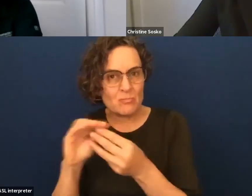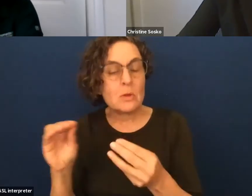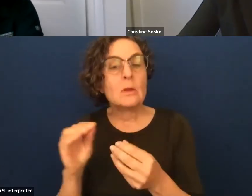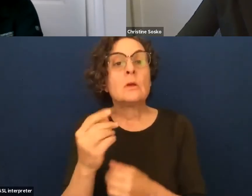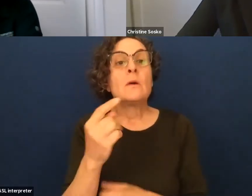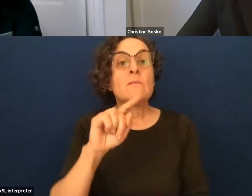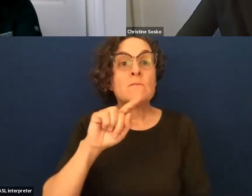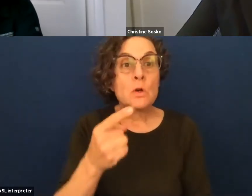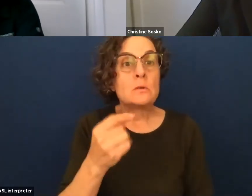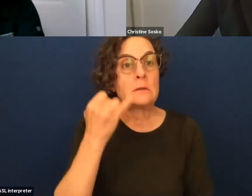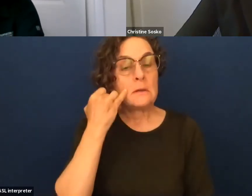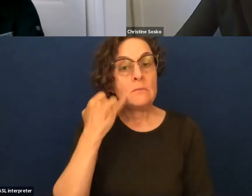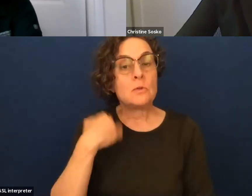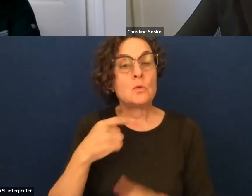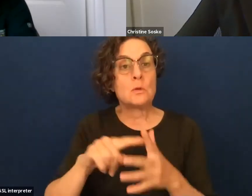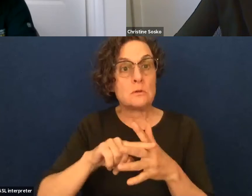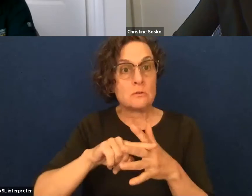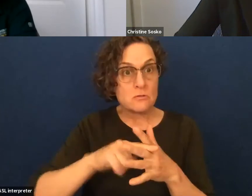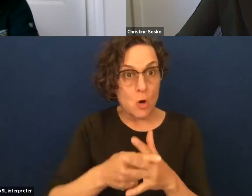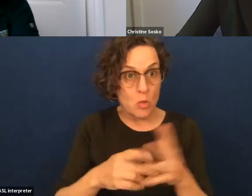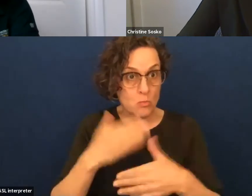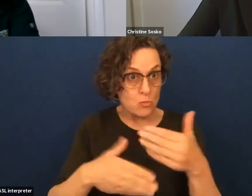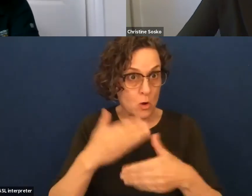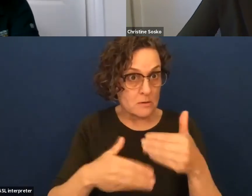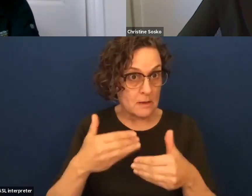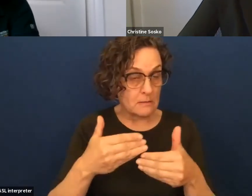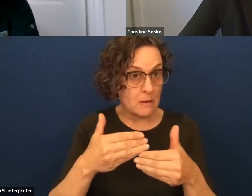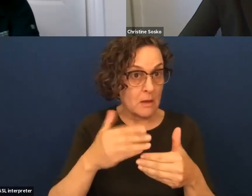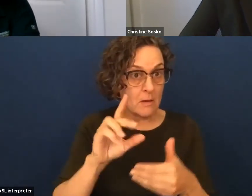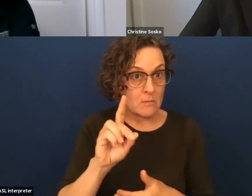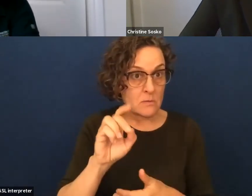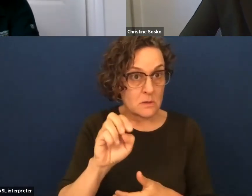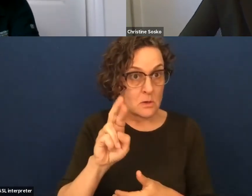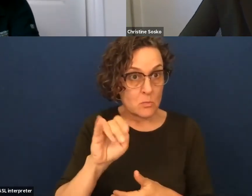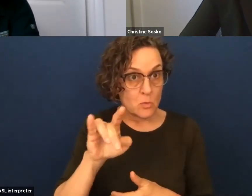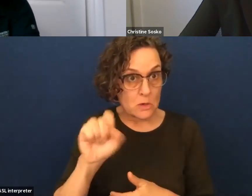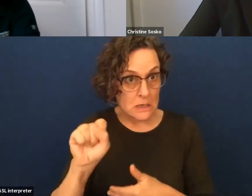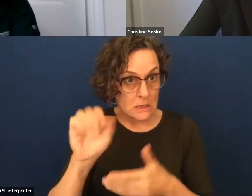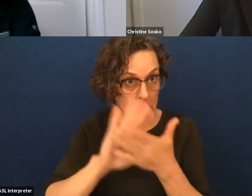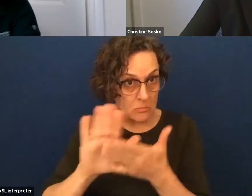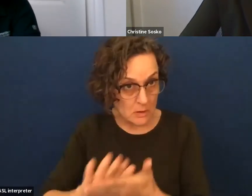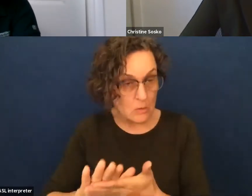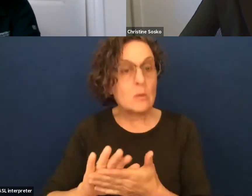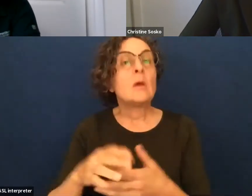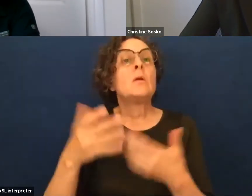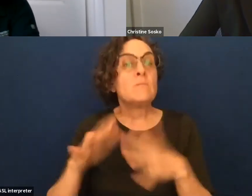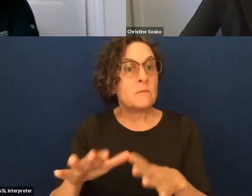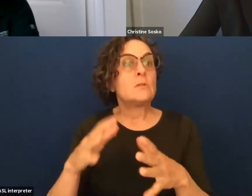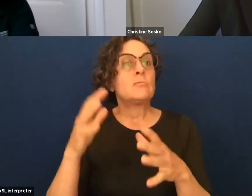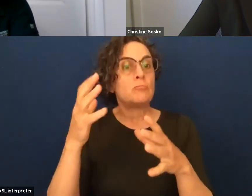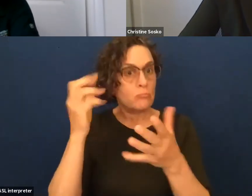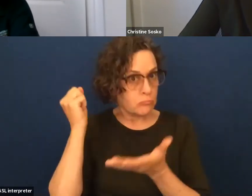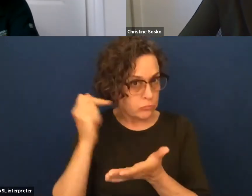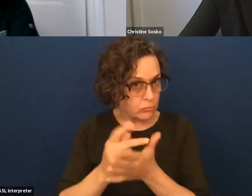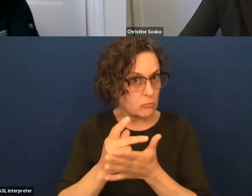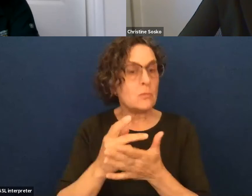have started into the debris removal process and you've received approval and now you're starting to do your